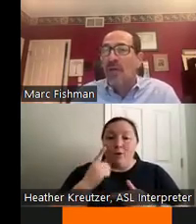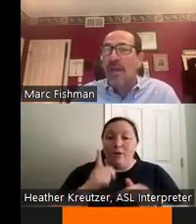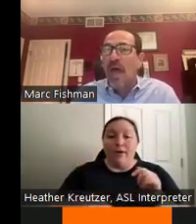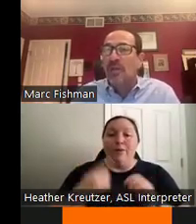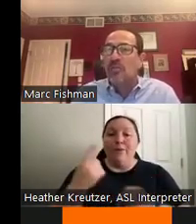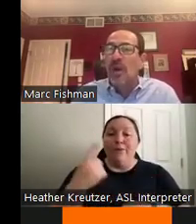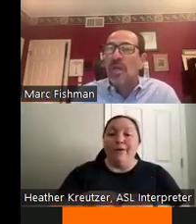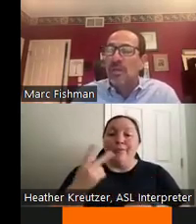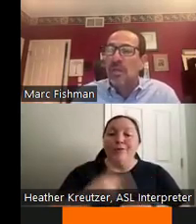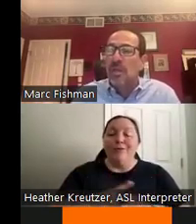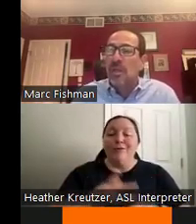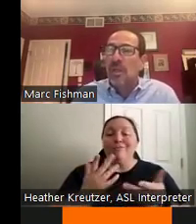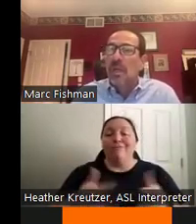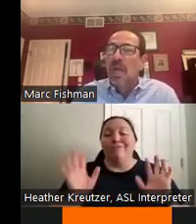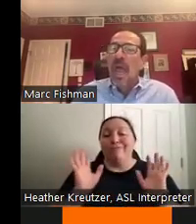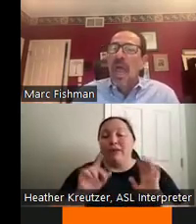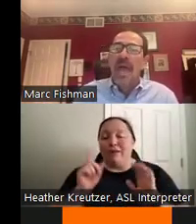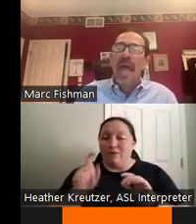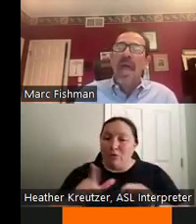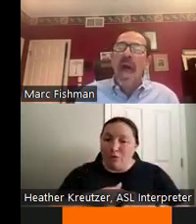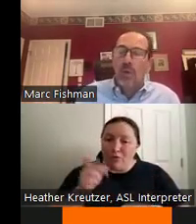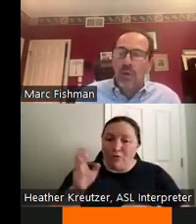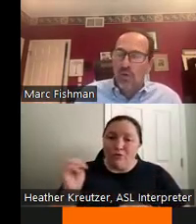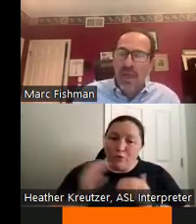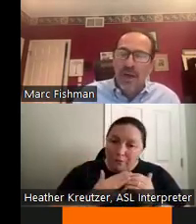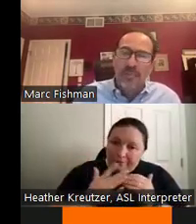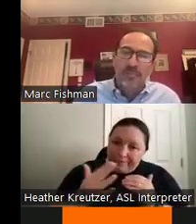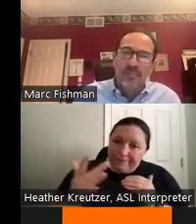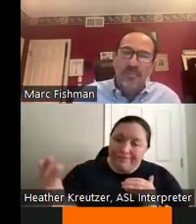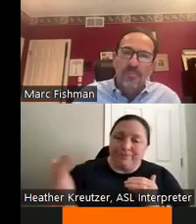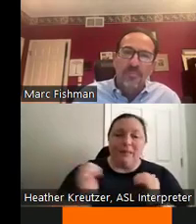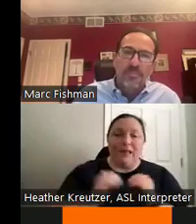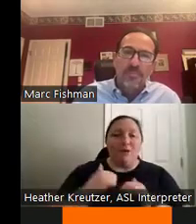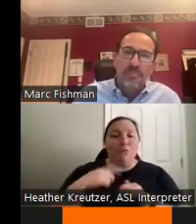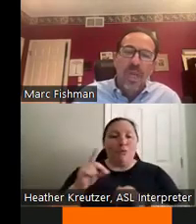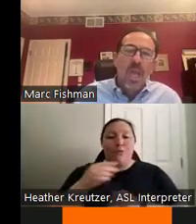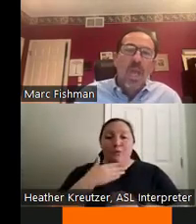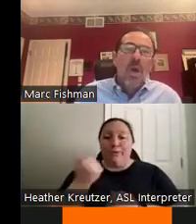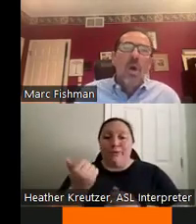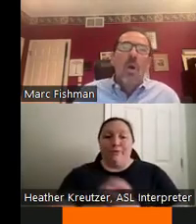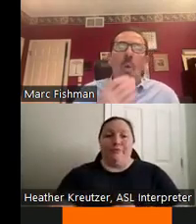a marathon, not a sprint. And how do we do better?